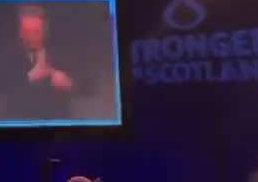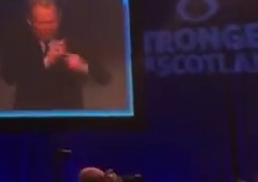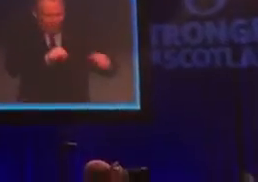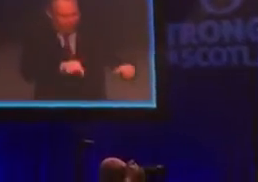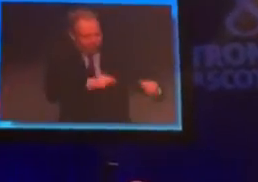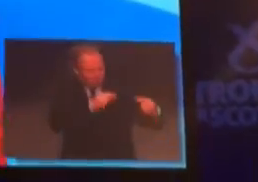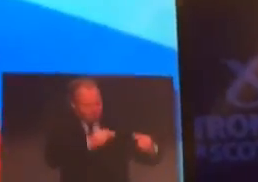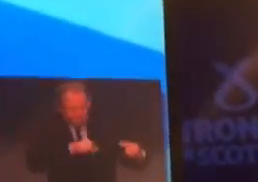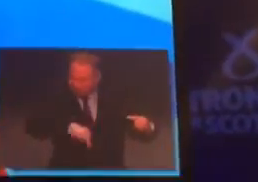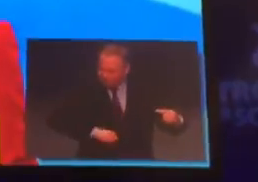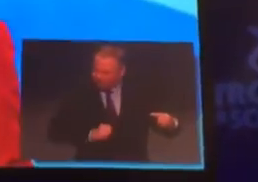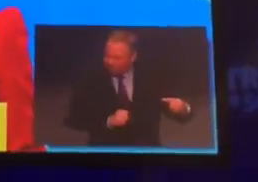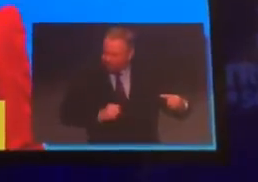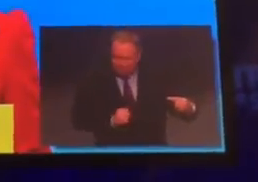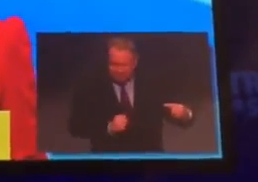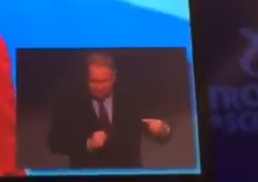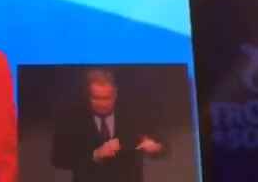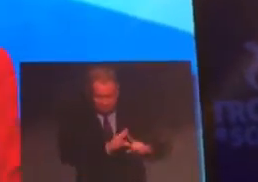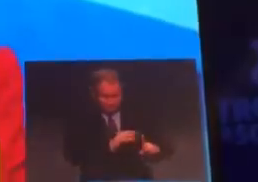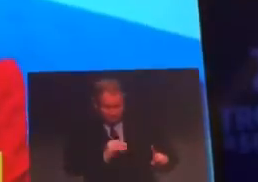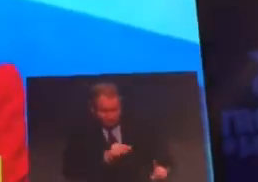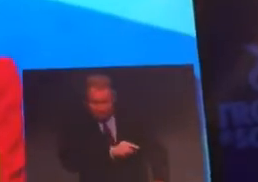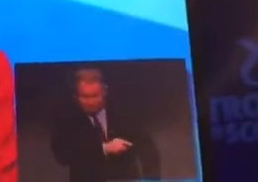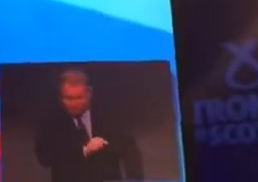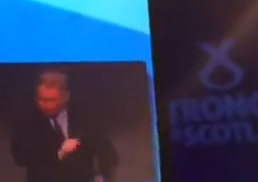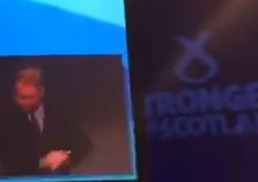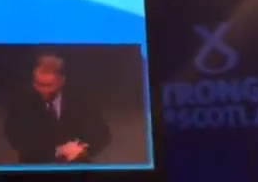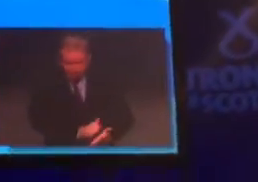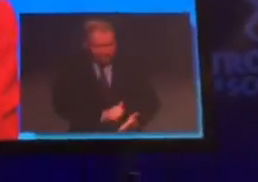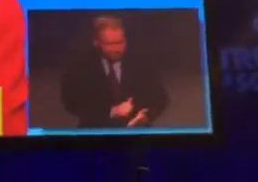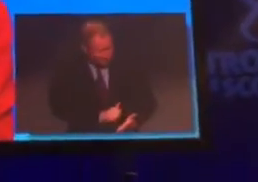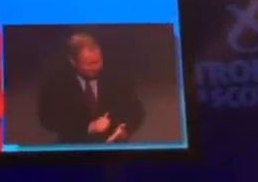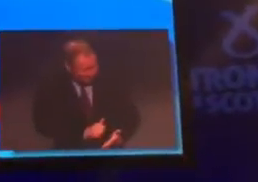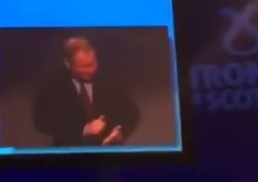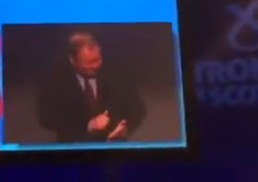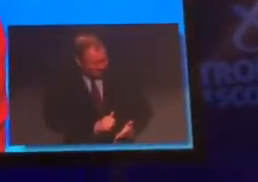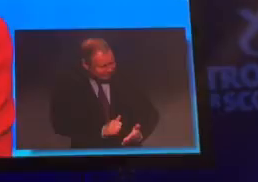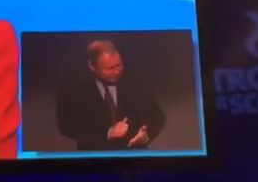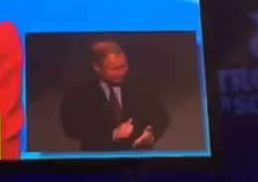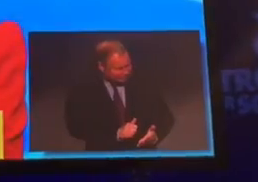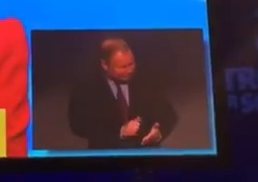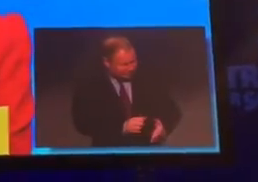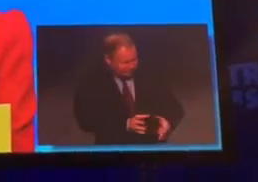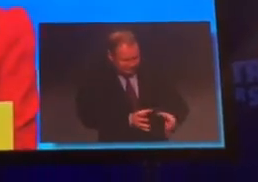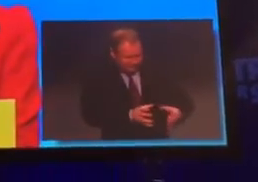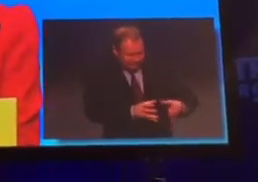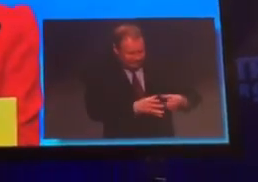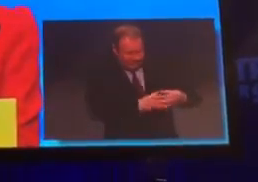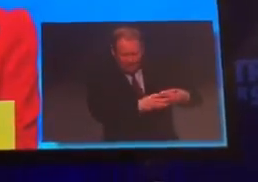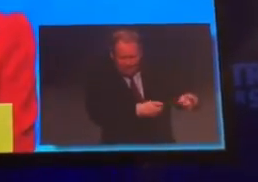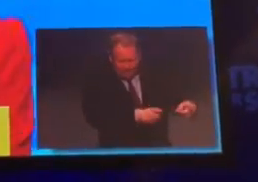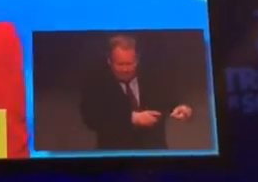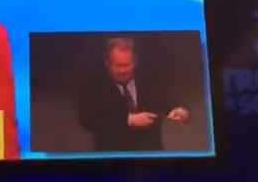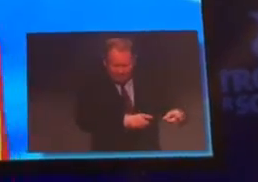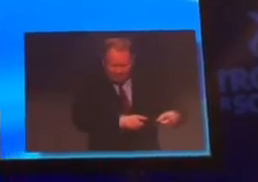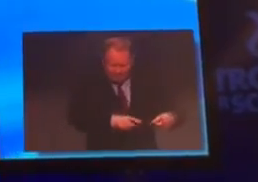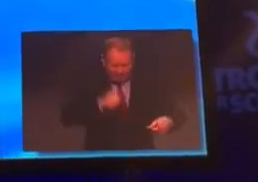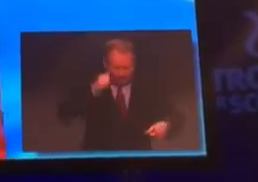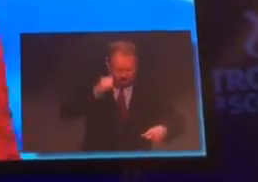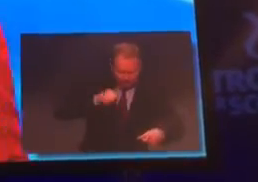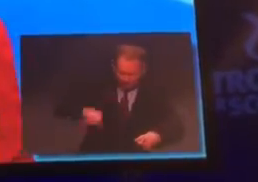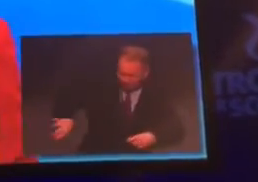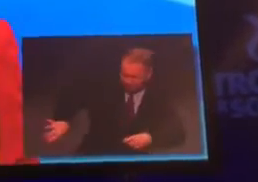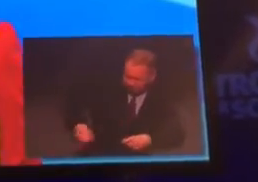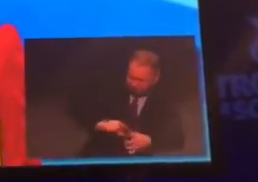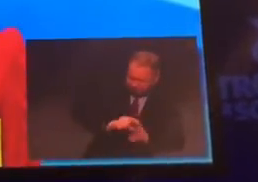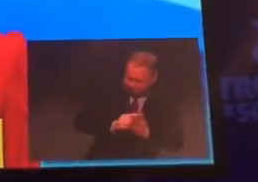opposition in Scotland. Yes, that's right. The party that is stripping vital support from the